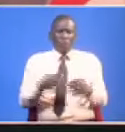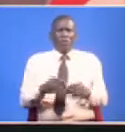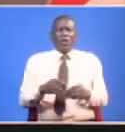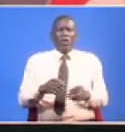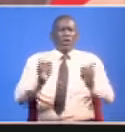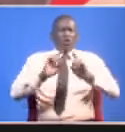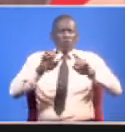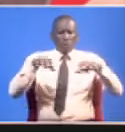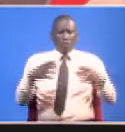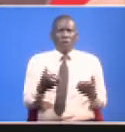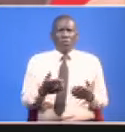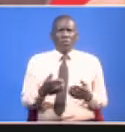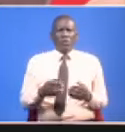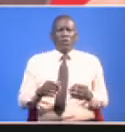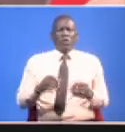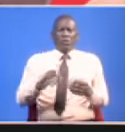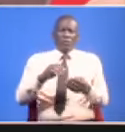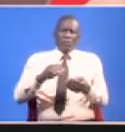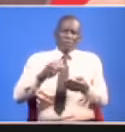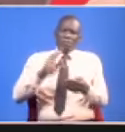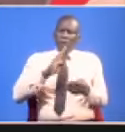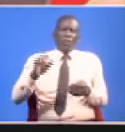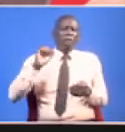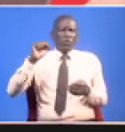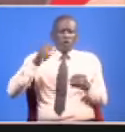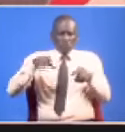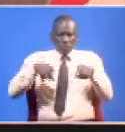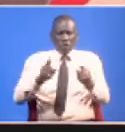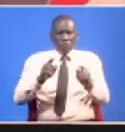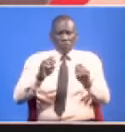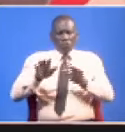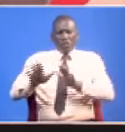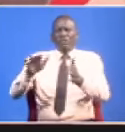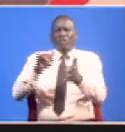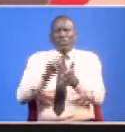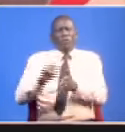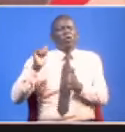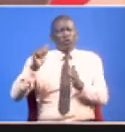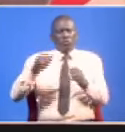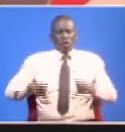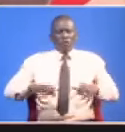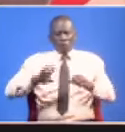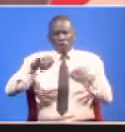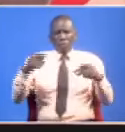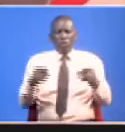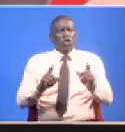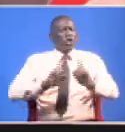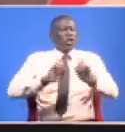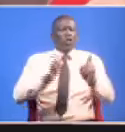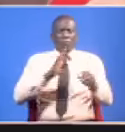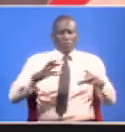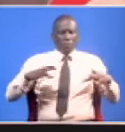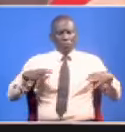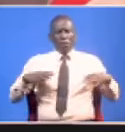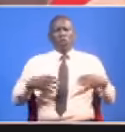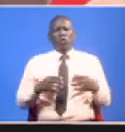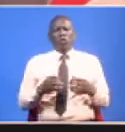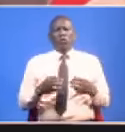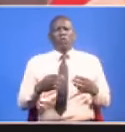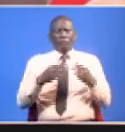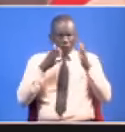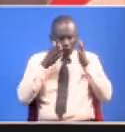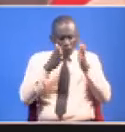not about being a politician yourself. We leave that to others. It is not about being proud or fixed on